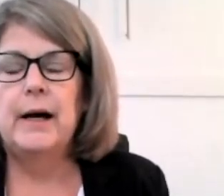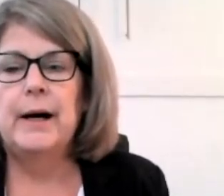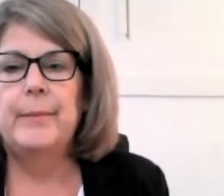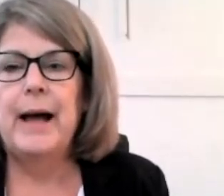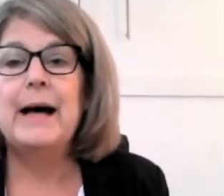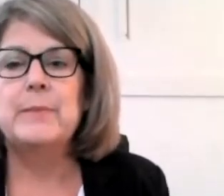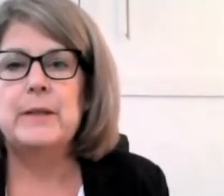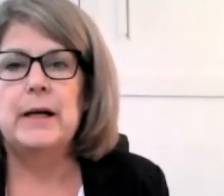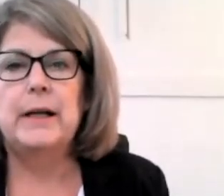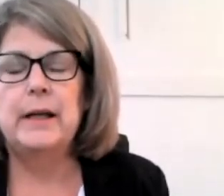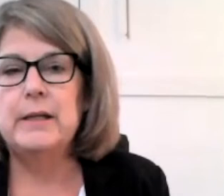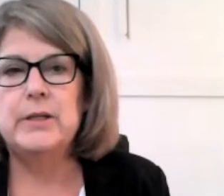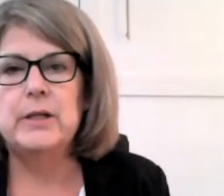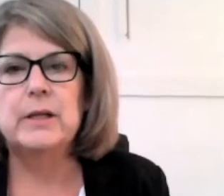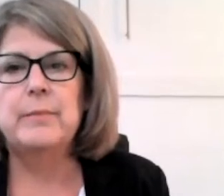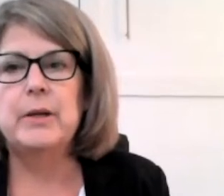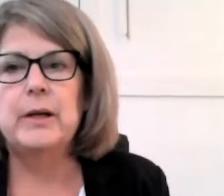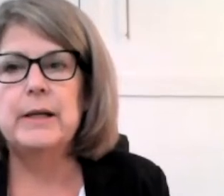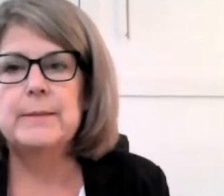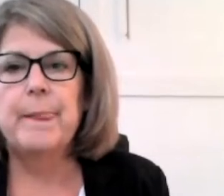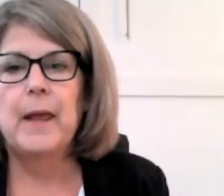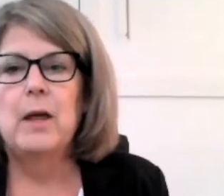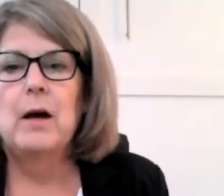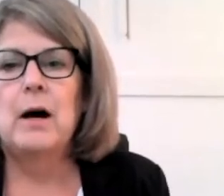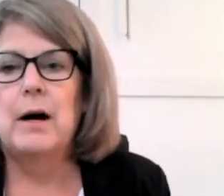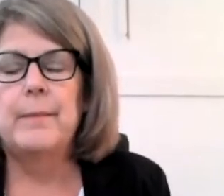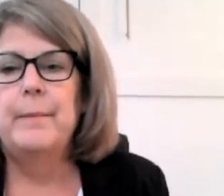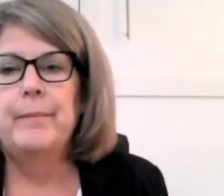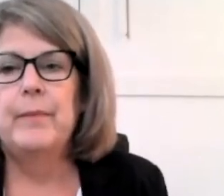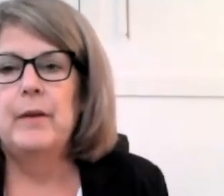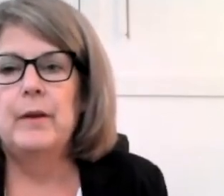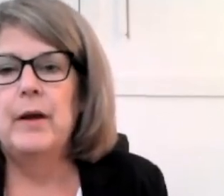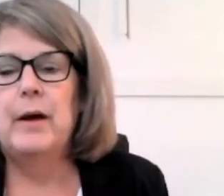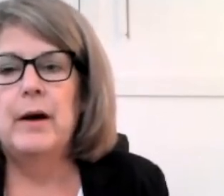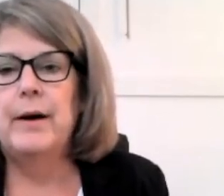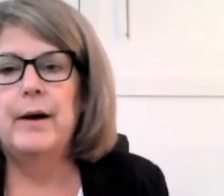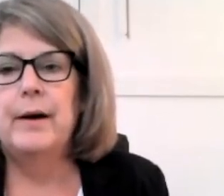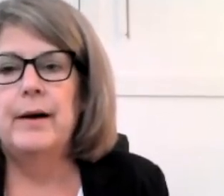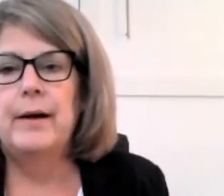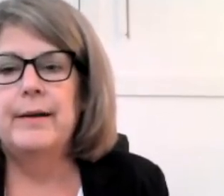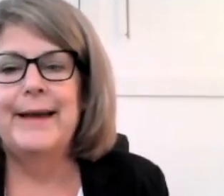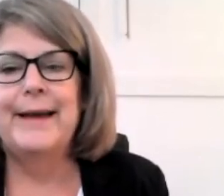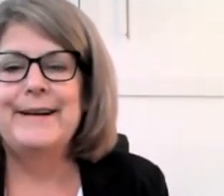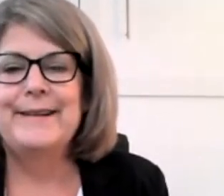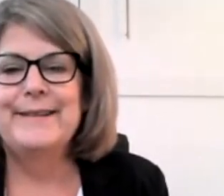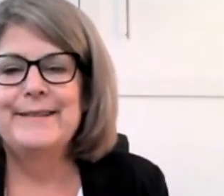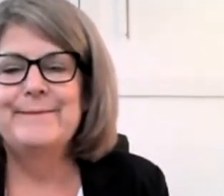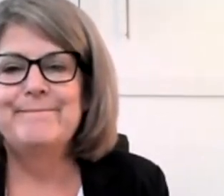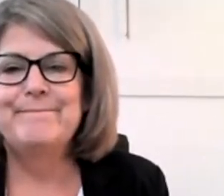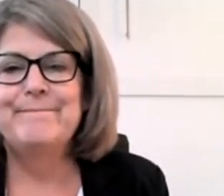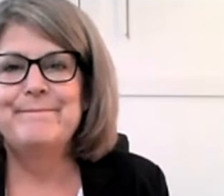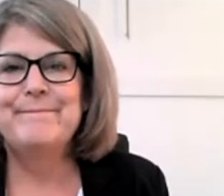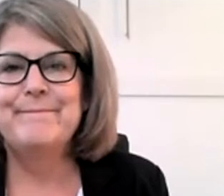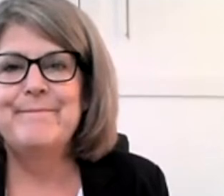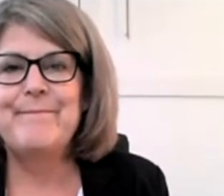done has been done in Indigenous communities. So, yeah. right.